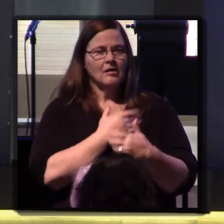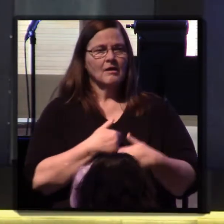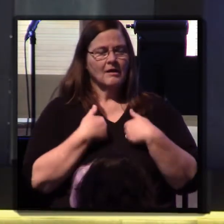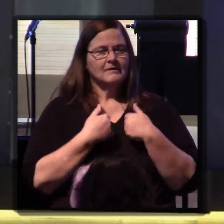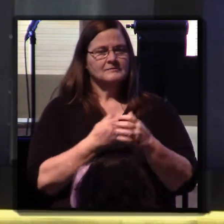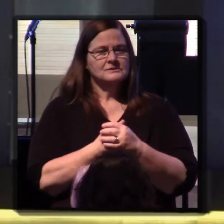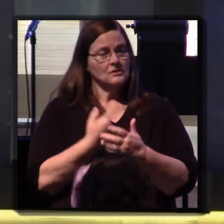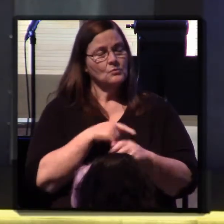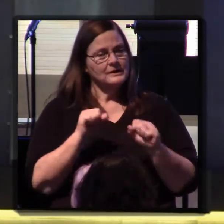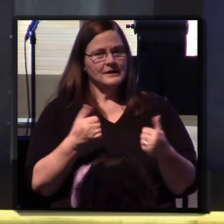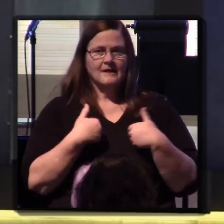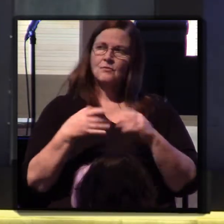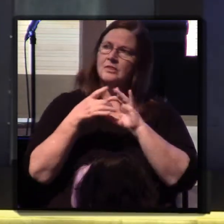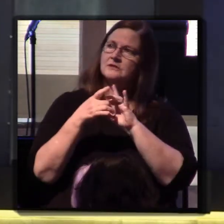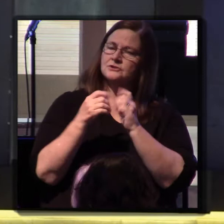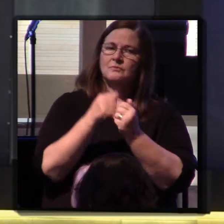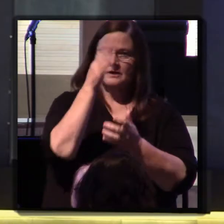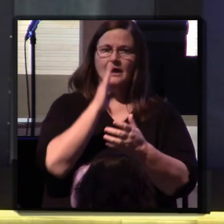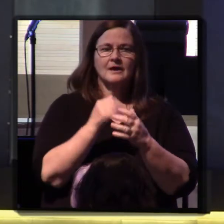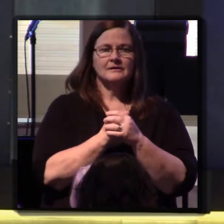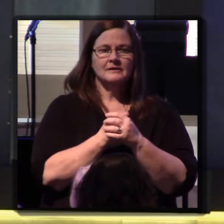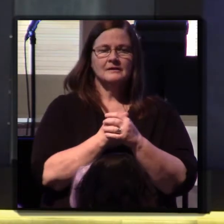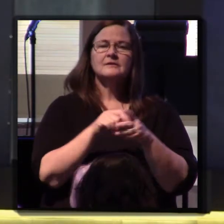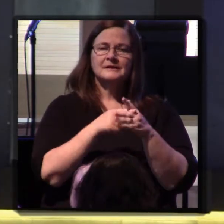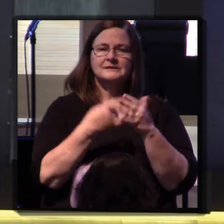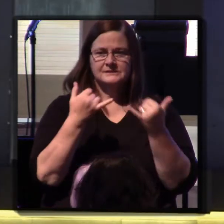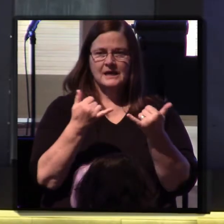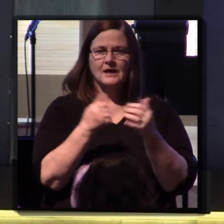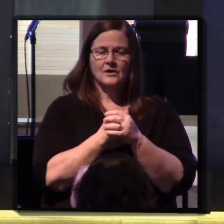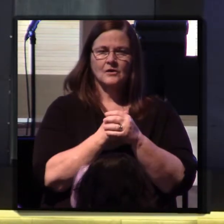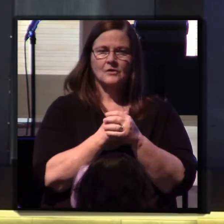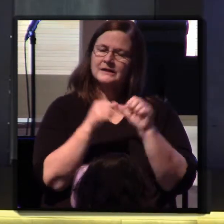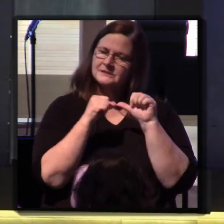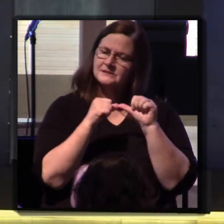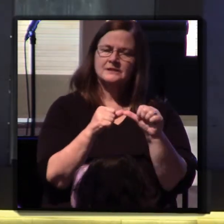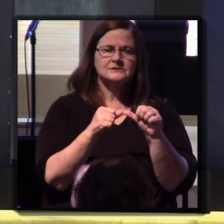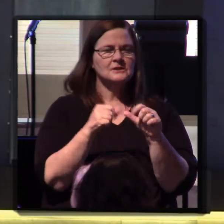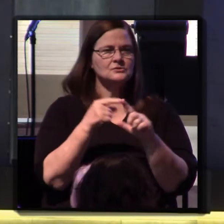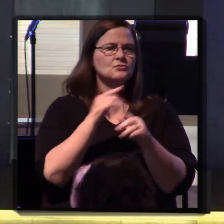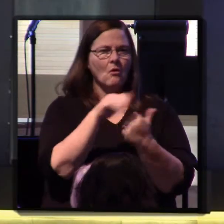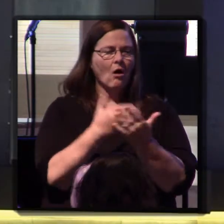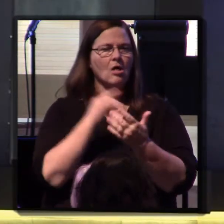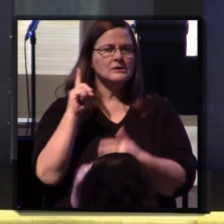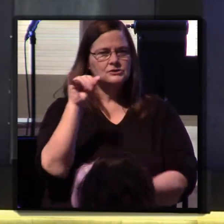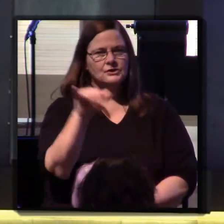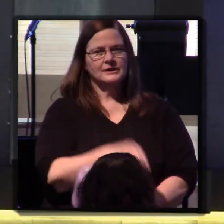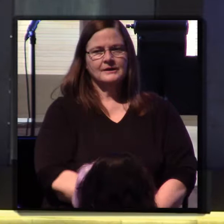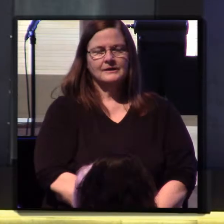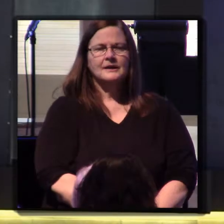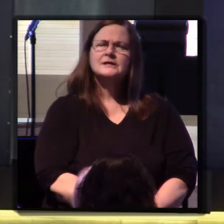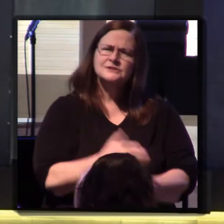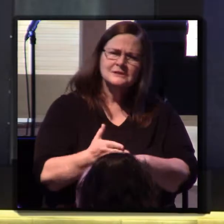the insanity that marks our lives, that we might have a relationship with God that begins